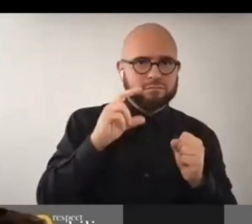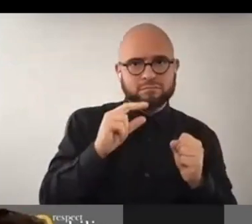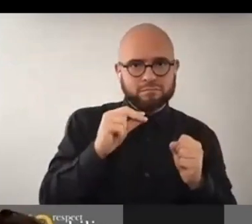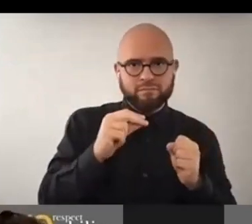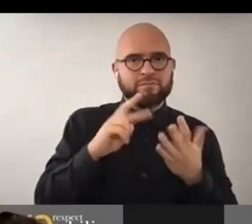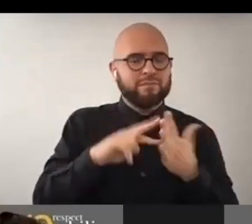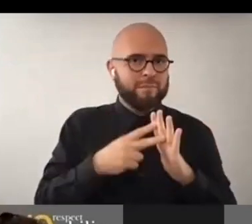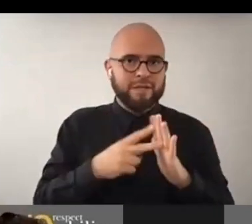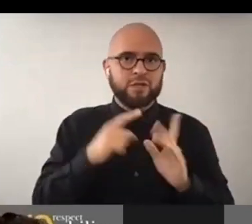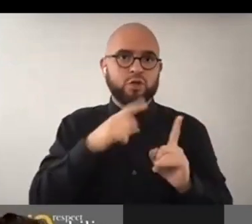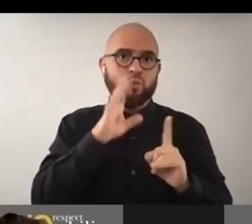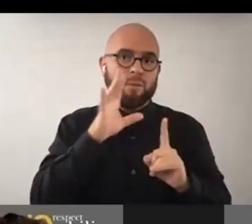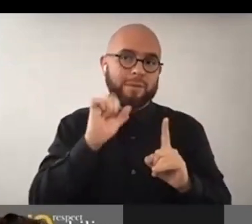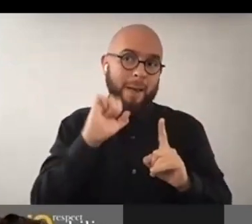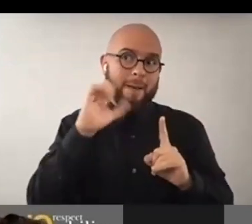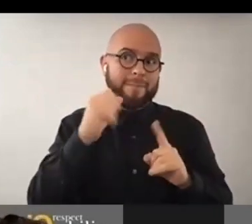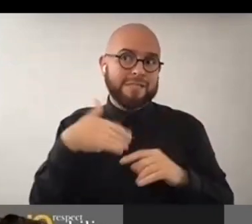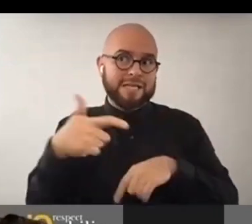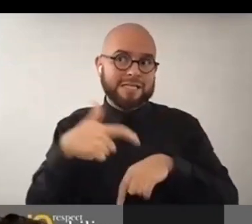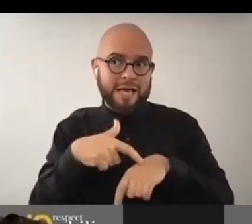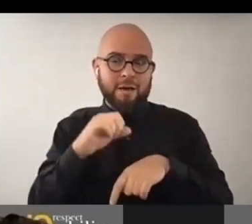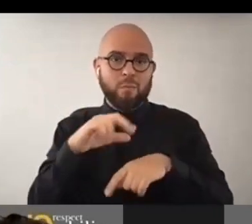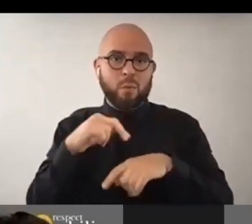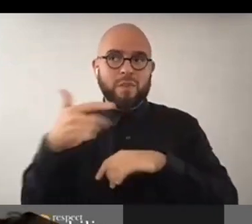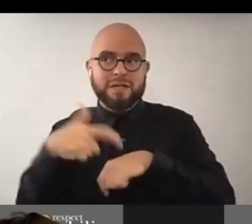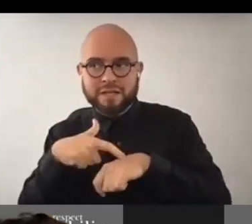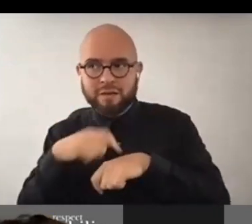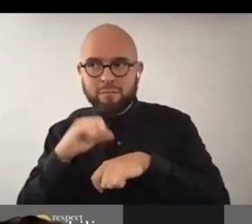to be amazing next time, or the next time, or the next time,